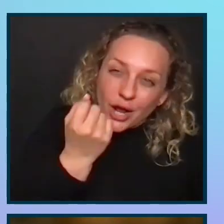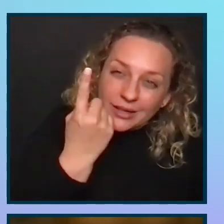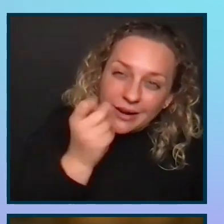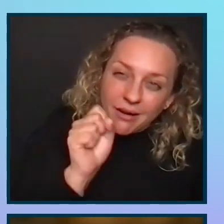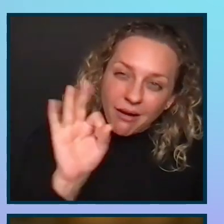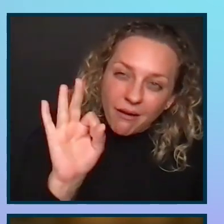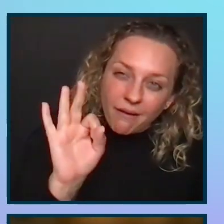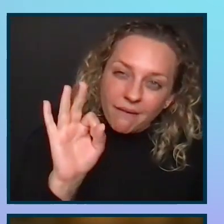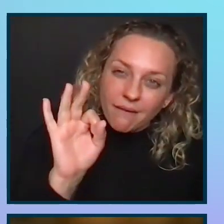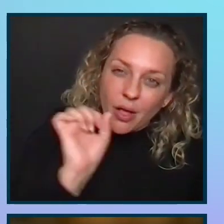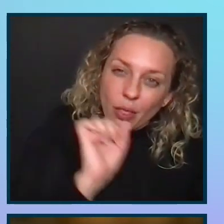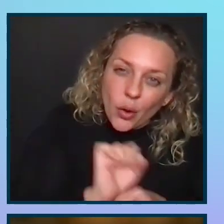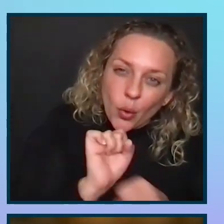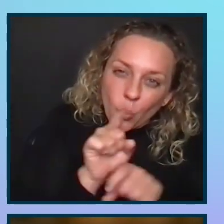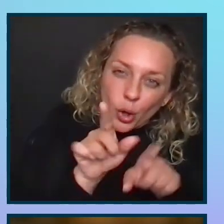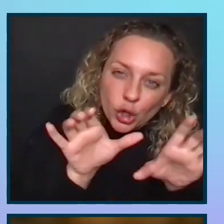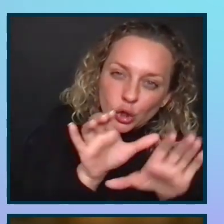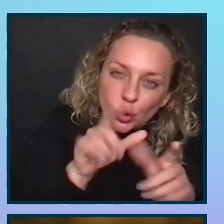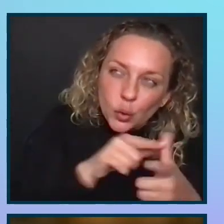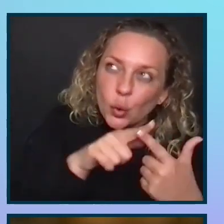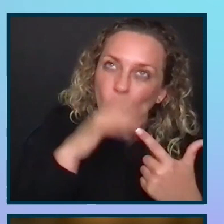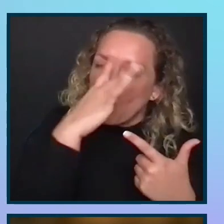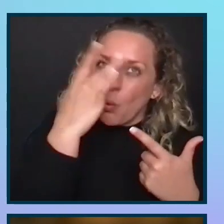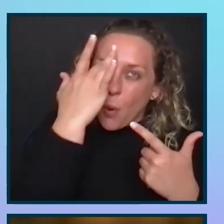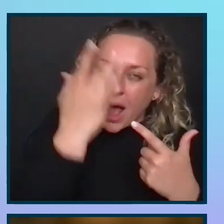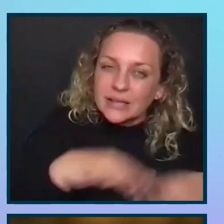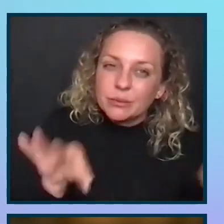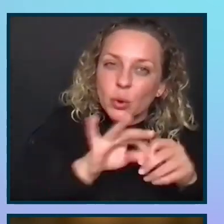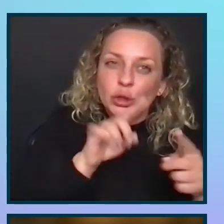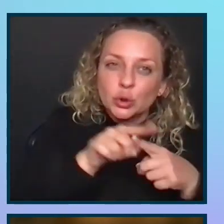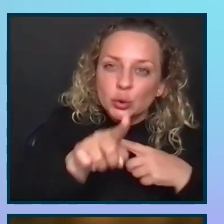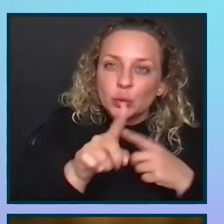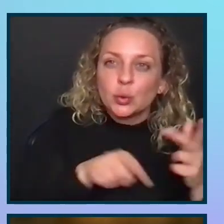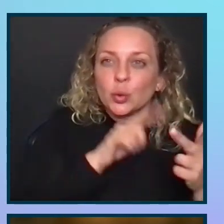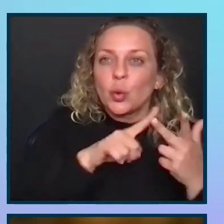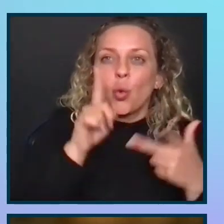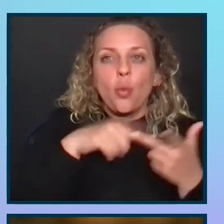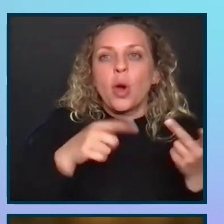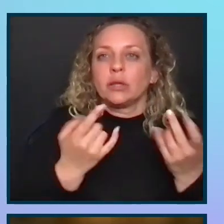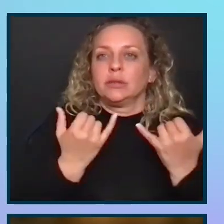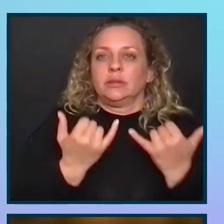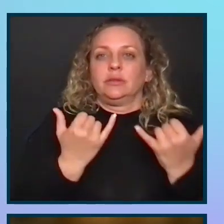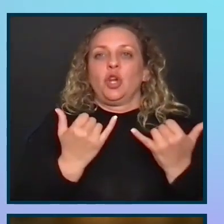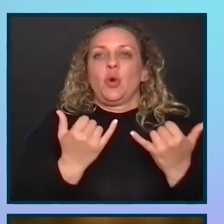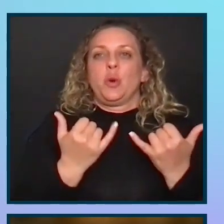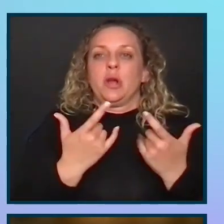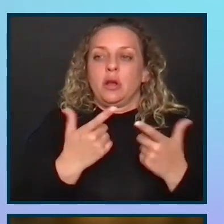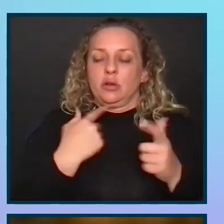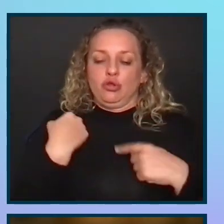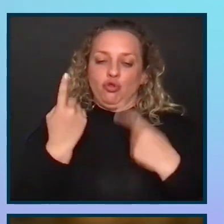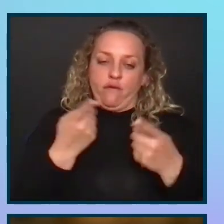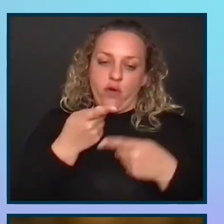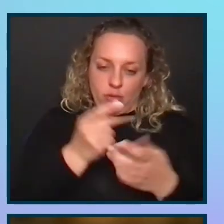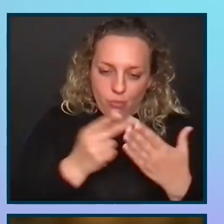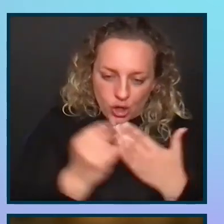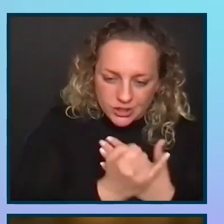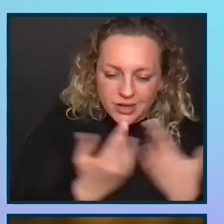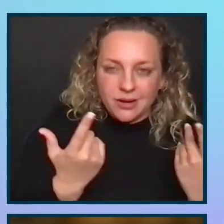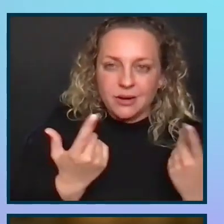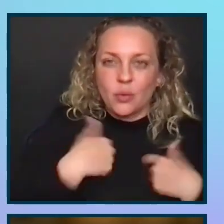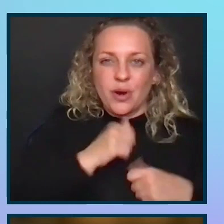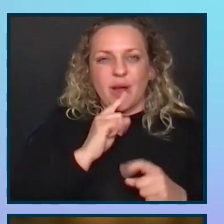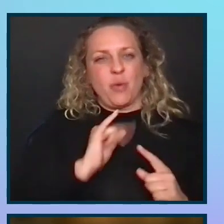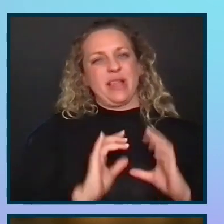of the work that you're doing, why it's important to you, what's coming up next, what you've worked on so far, then we're not